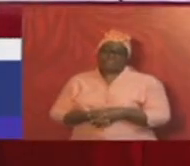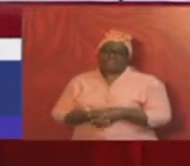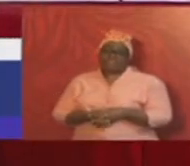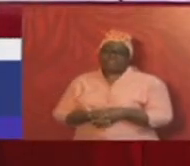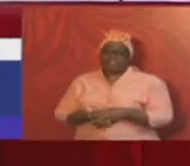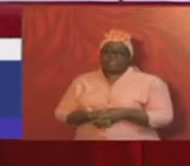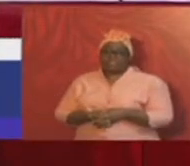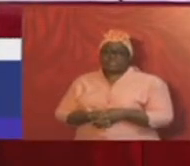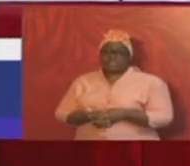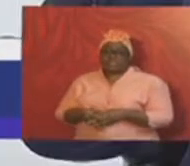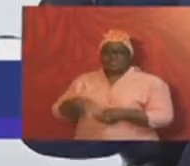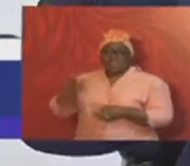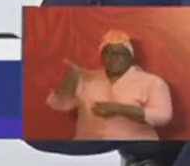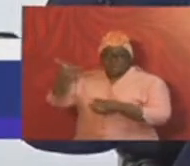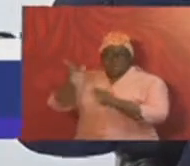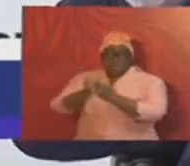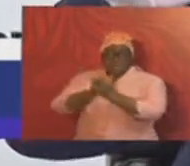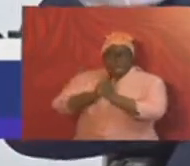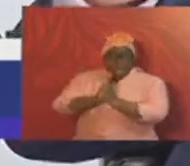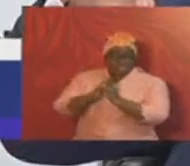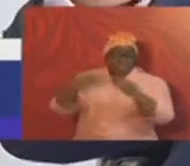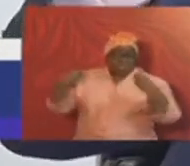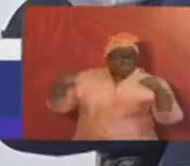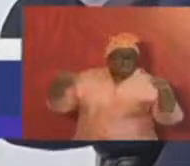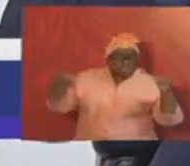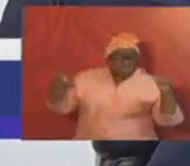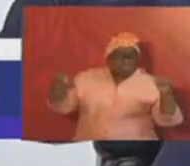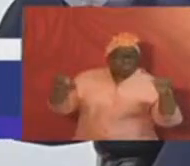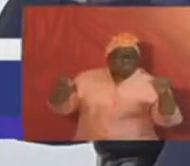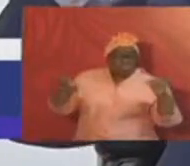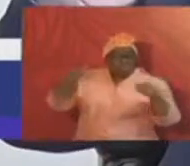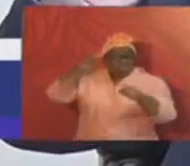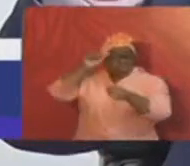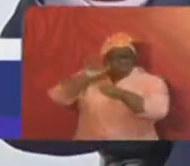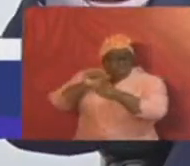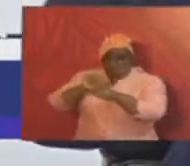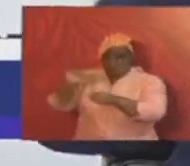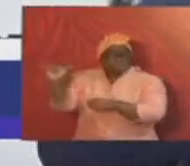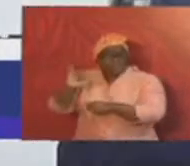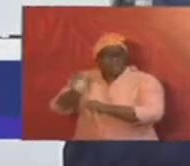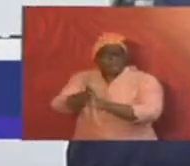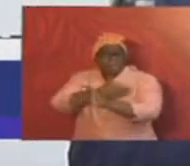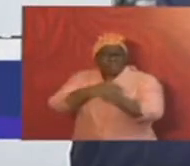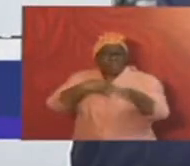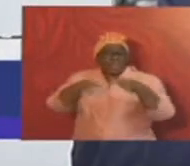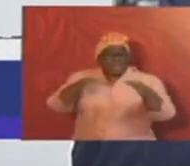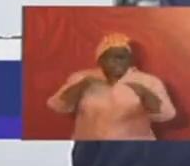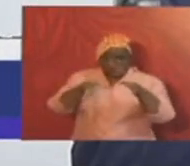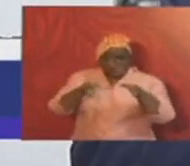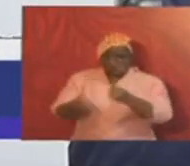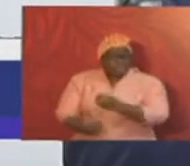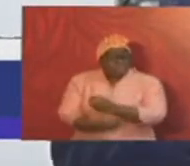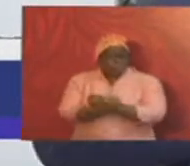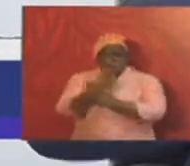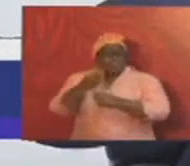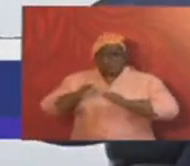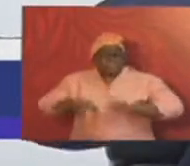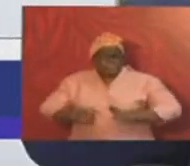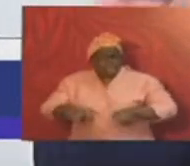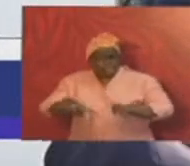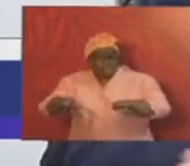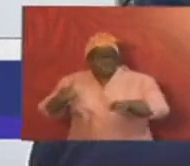the same full explanation I gave for beaches and rivers also applied to bars. Okay? So